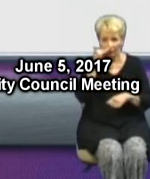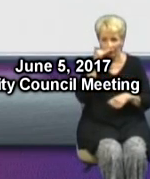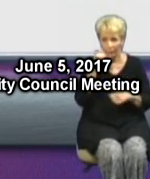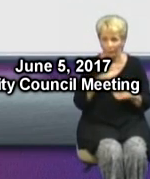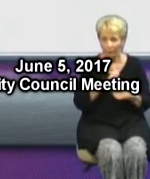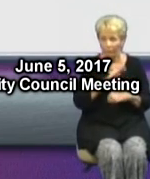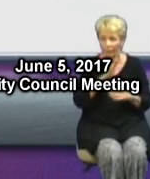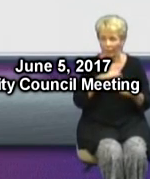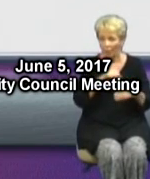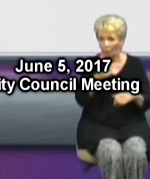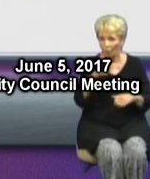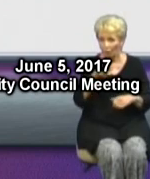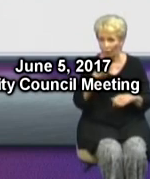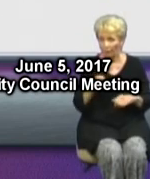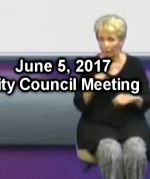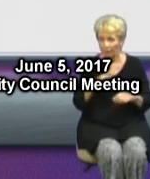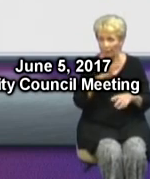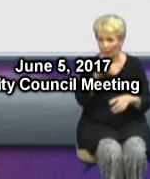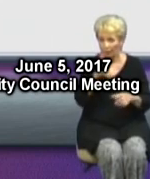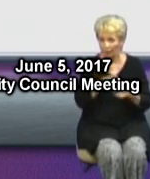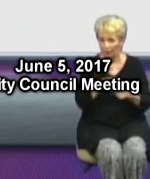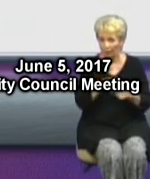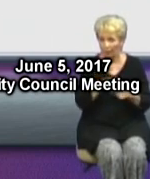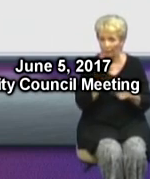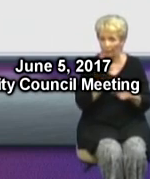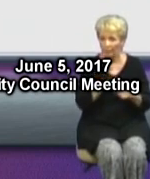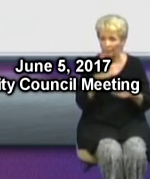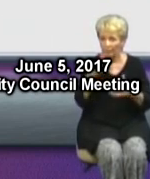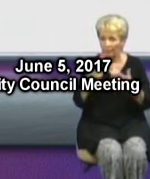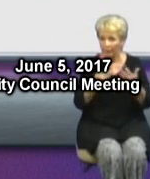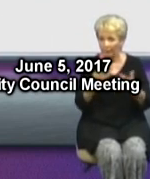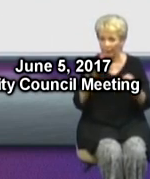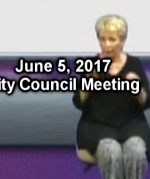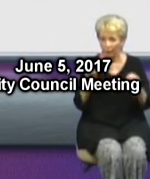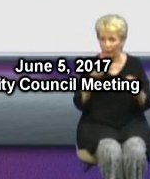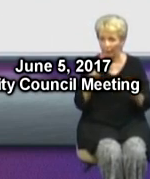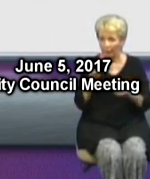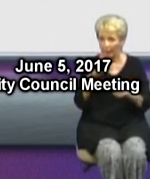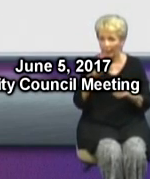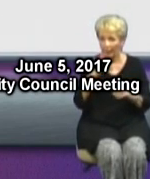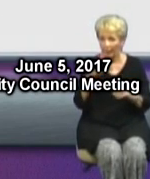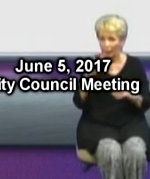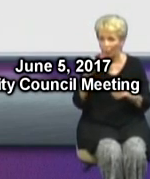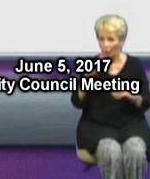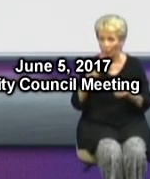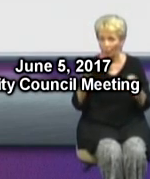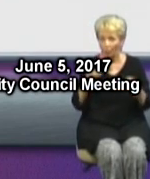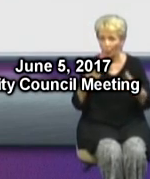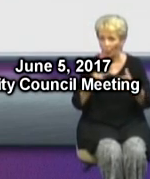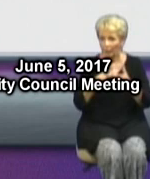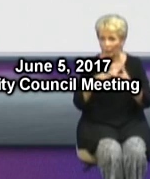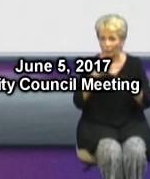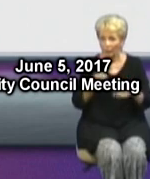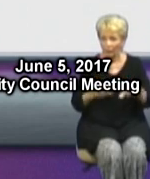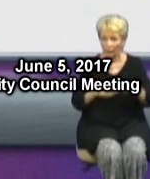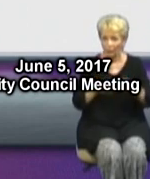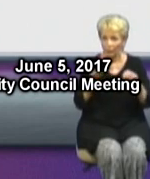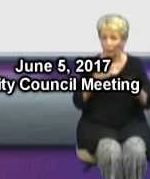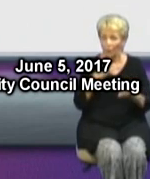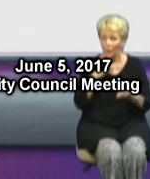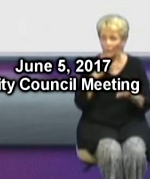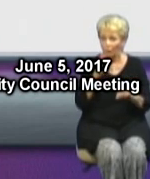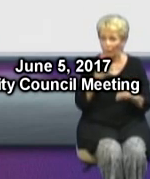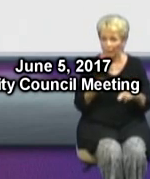All other rates within Compass remaining the same. No ad valorem tax increase, no electric rate increase, and no water